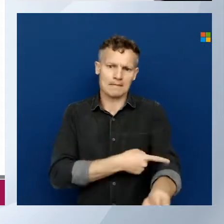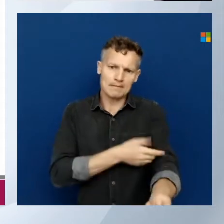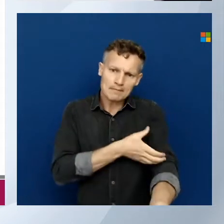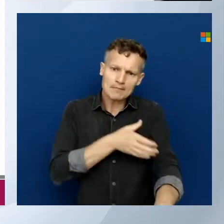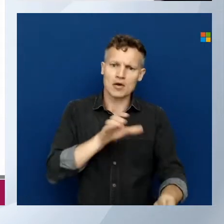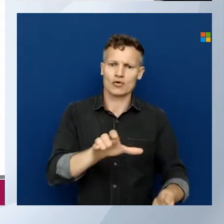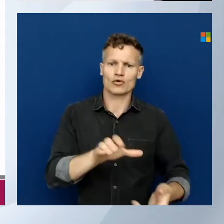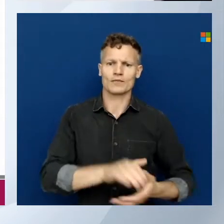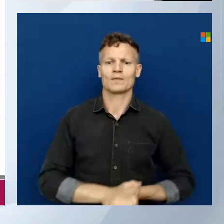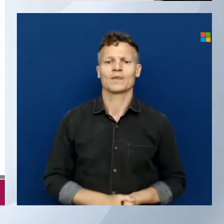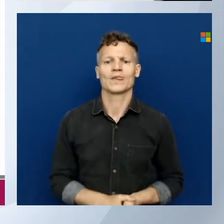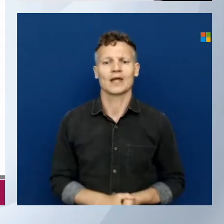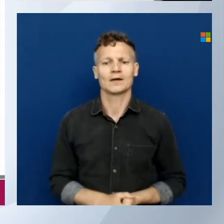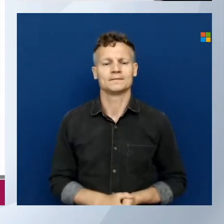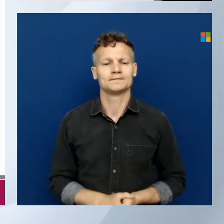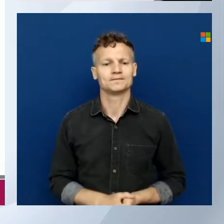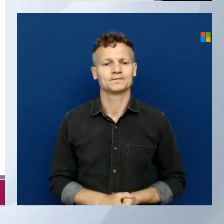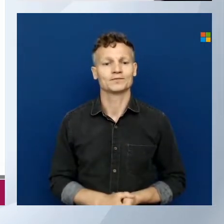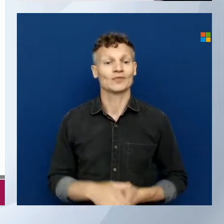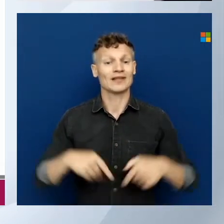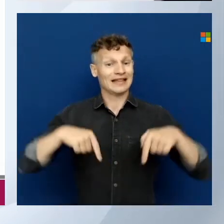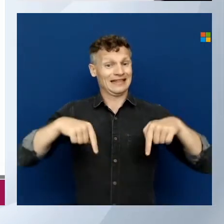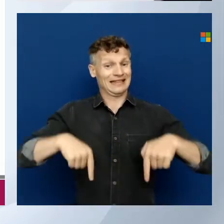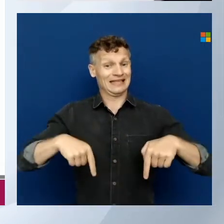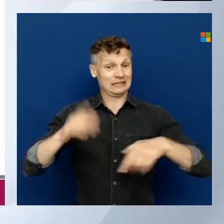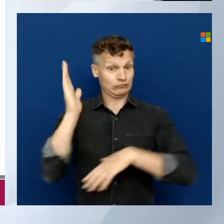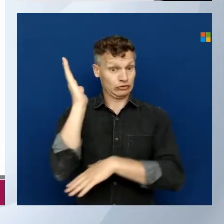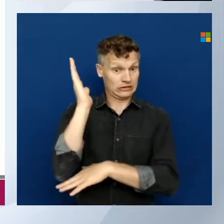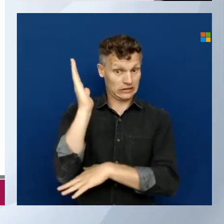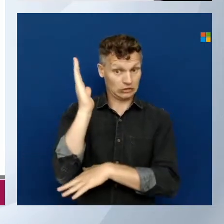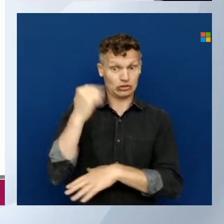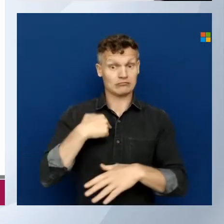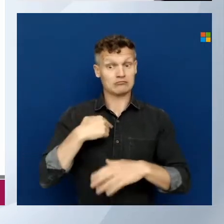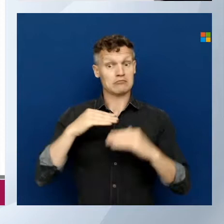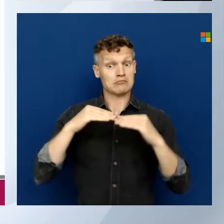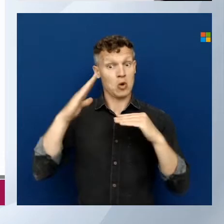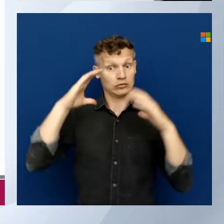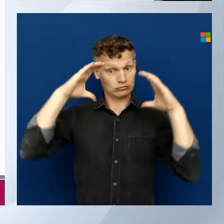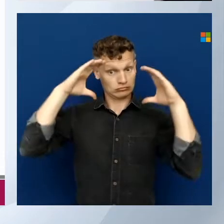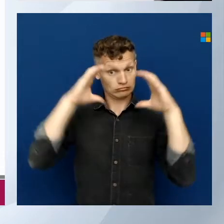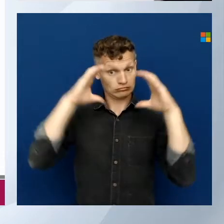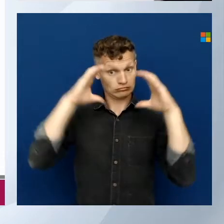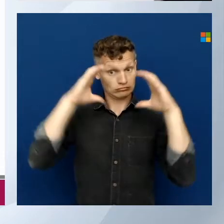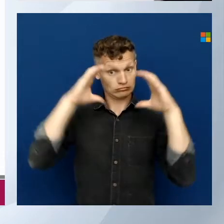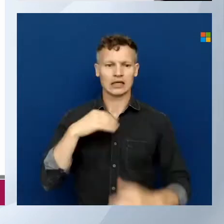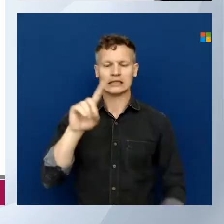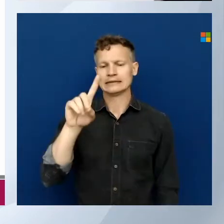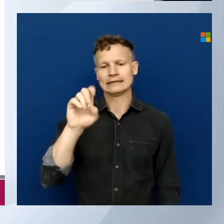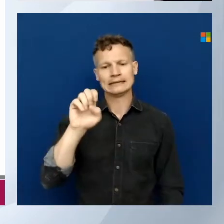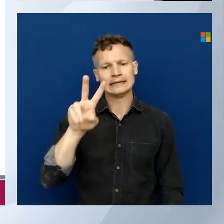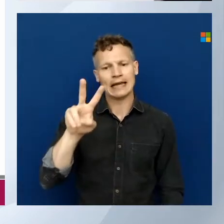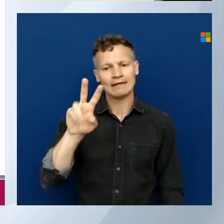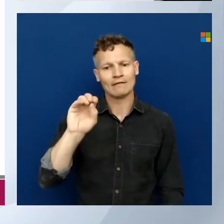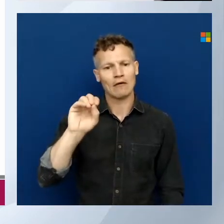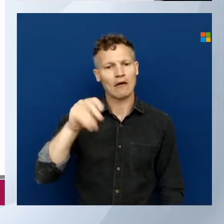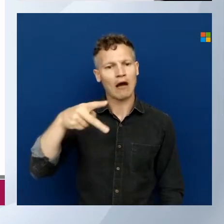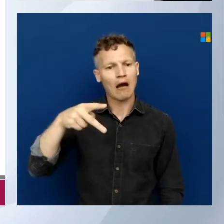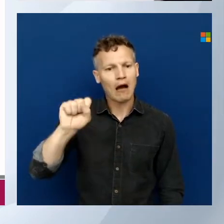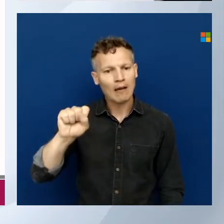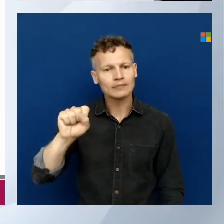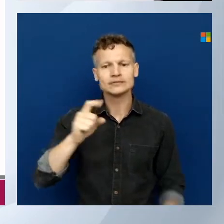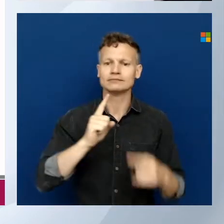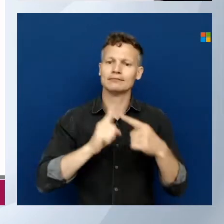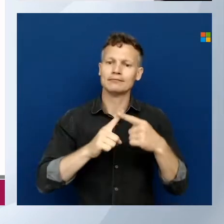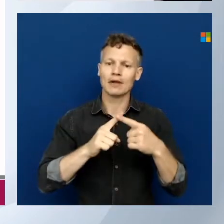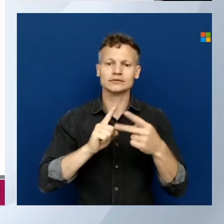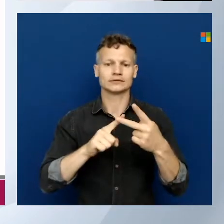presentation, basically I've been diving into DevOps and automation for the last couple of years. As I said, automating Windows